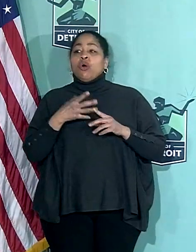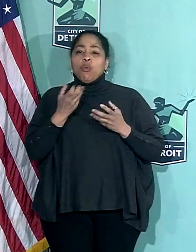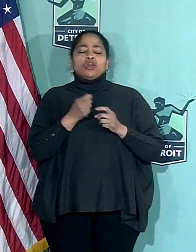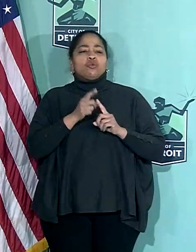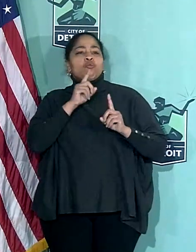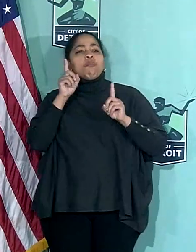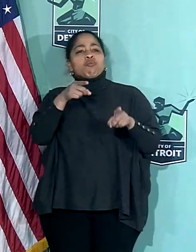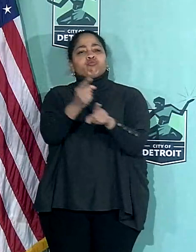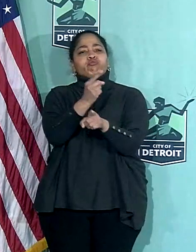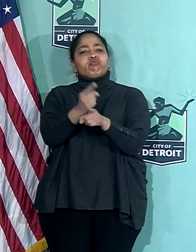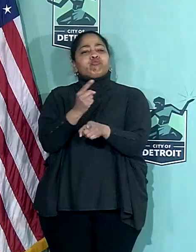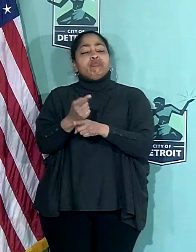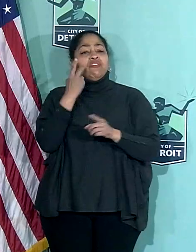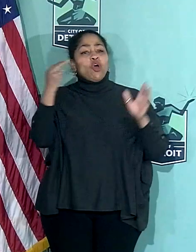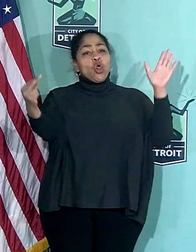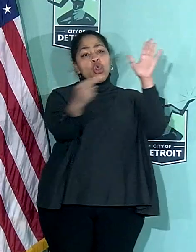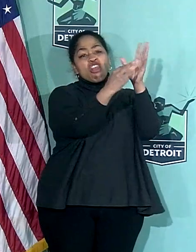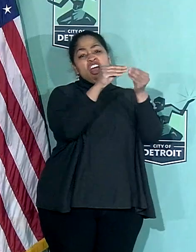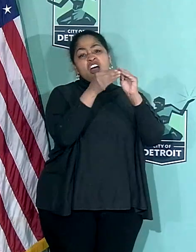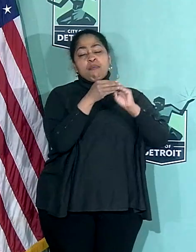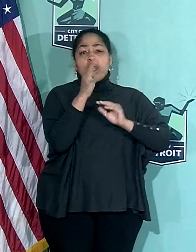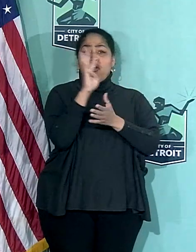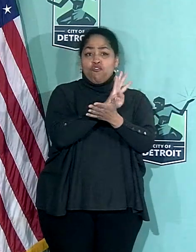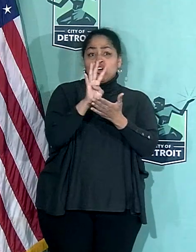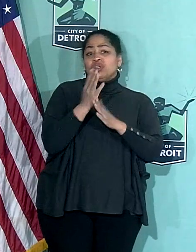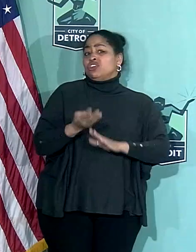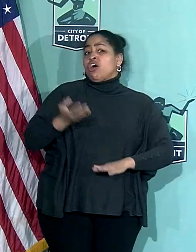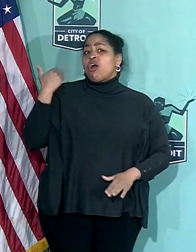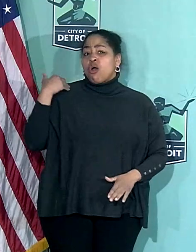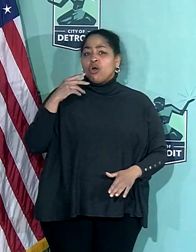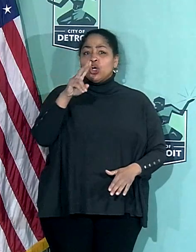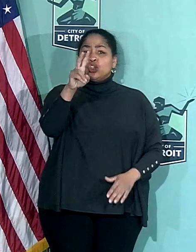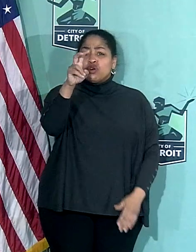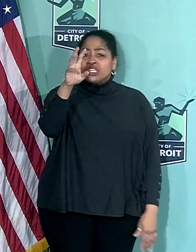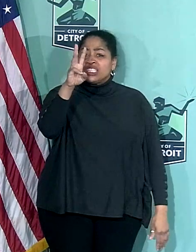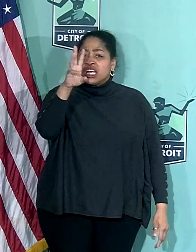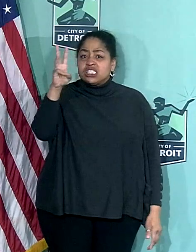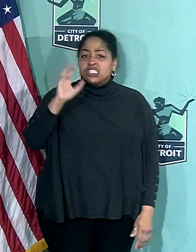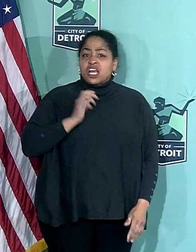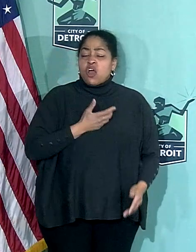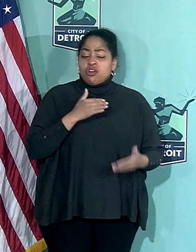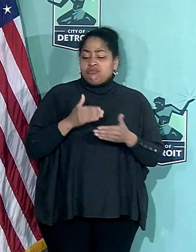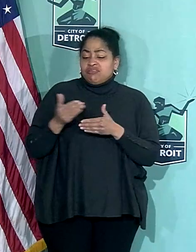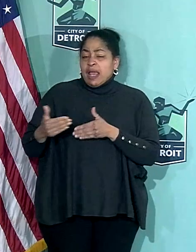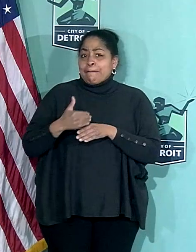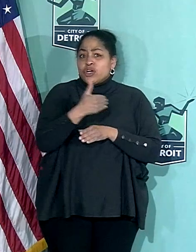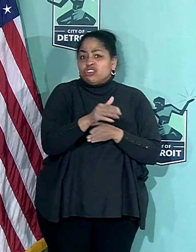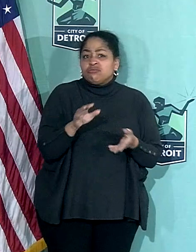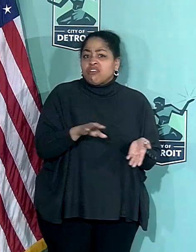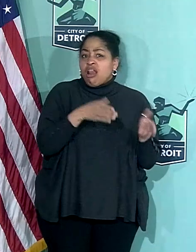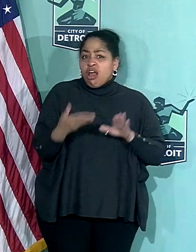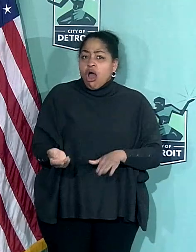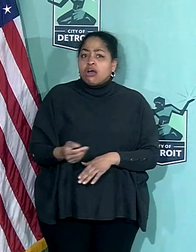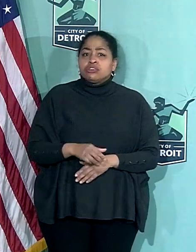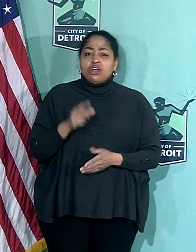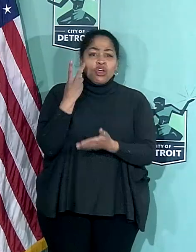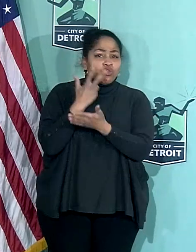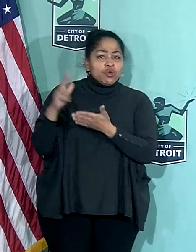happened, again, 4 weeks ago, 266 of our neighbors we lost. 3 weeks